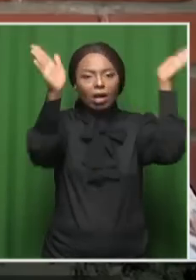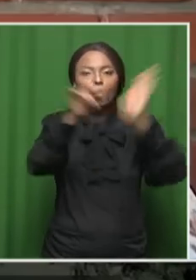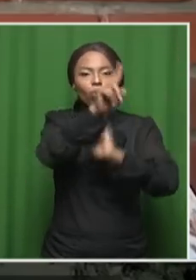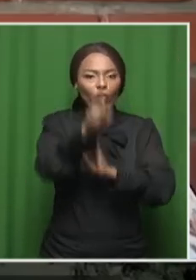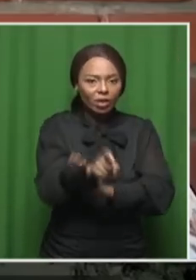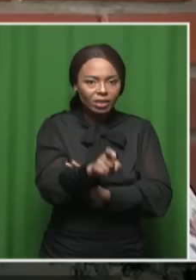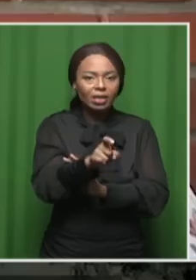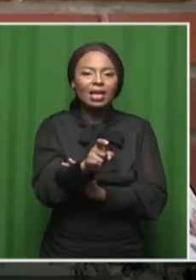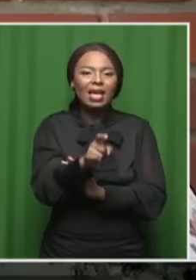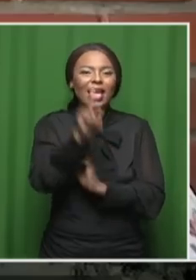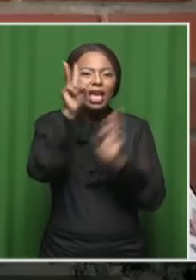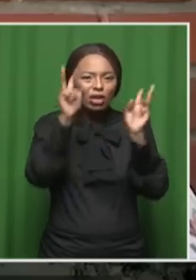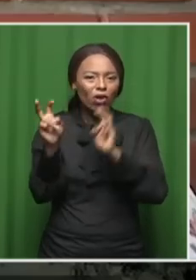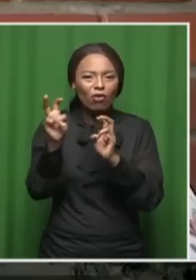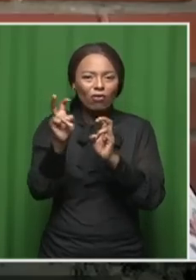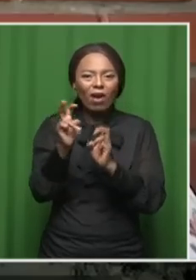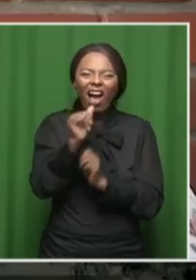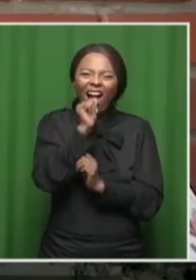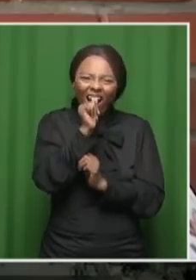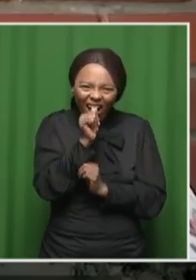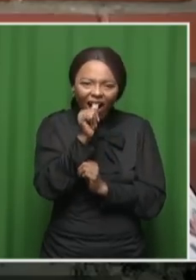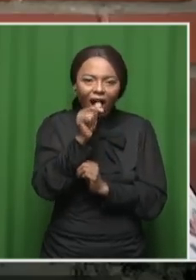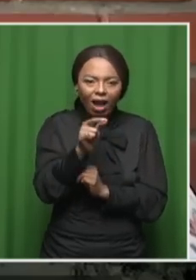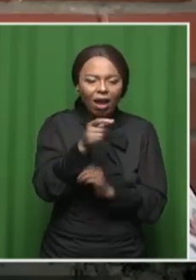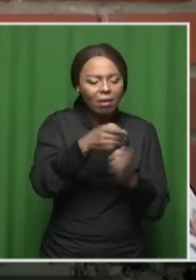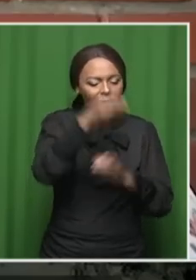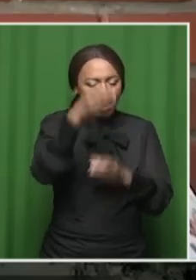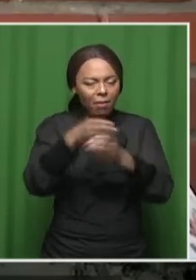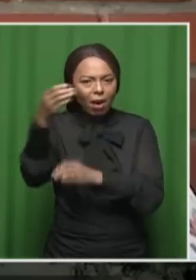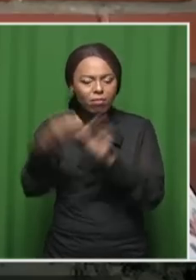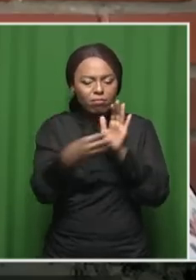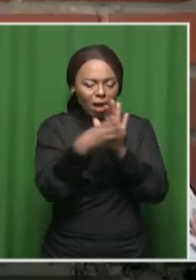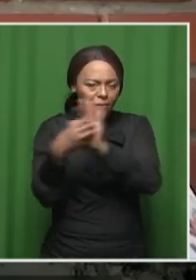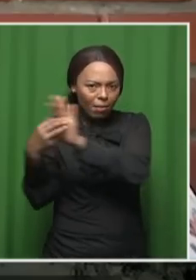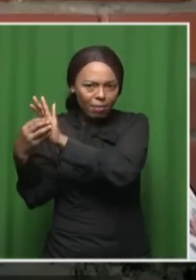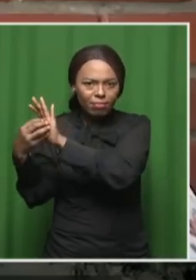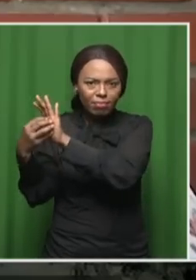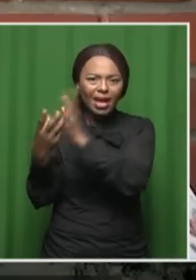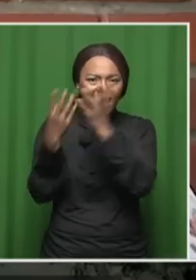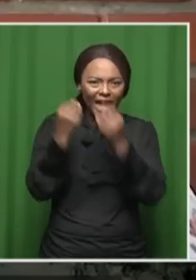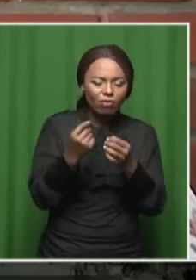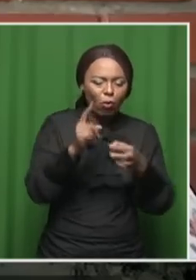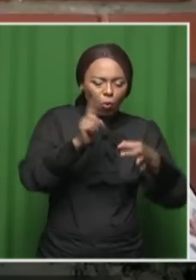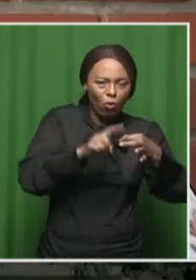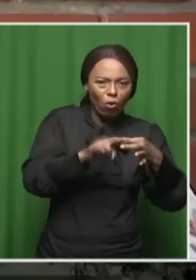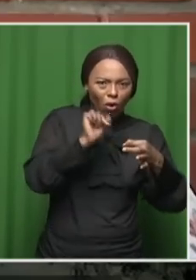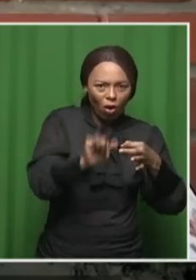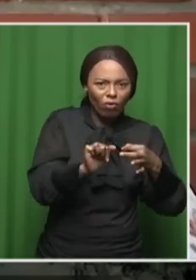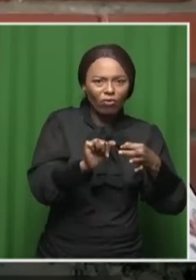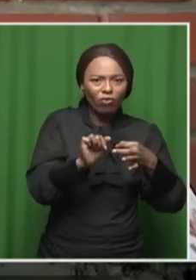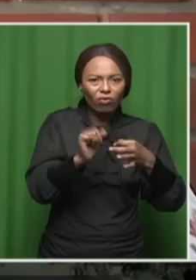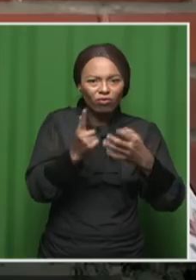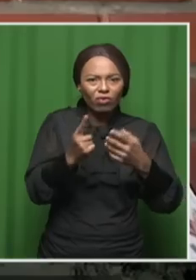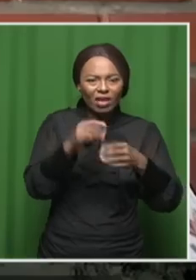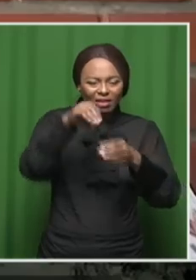in terms of peanut butter, do all brands have a certain quantity of these aflatoxins in